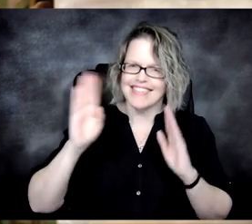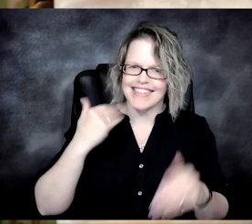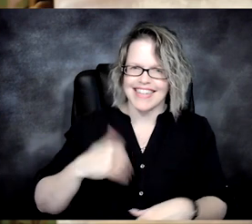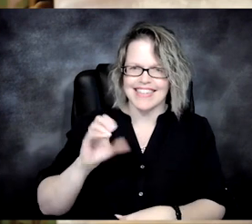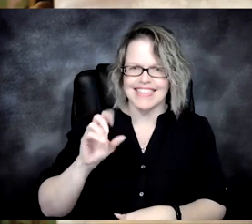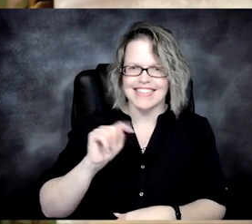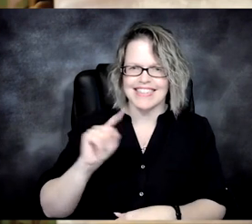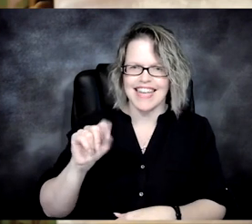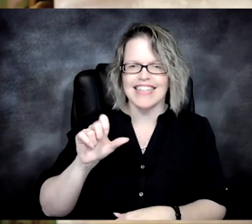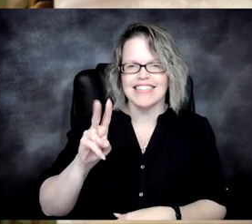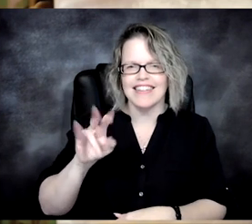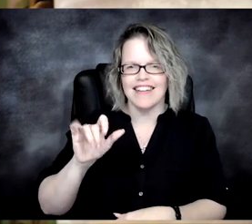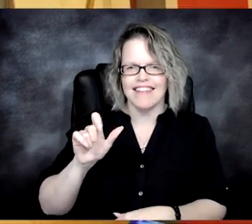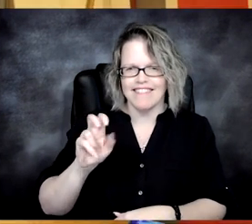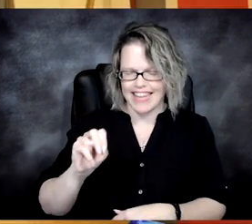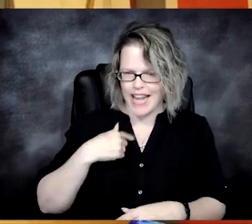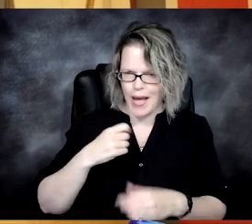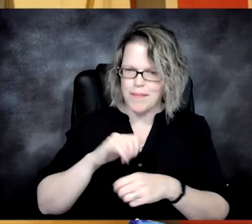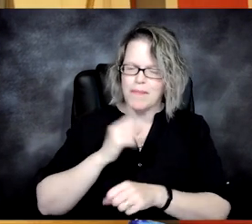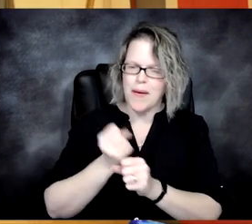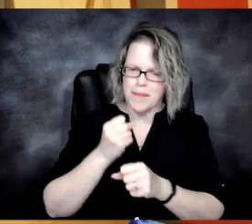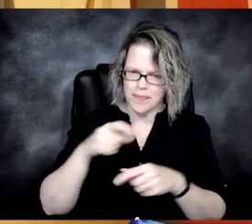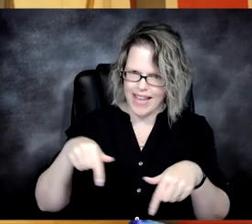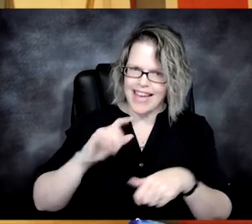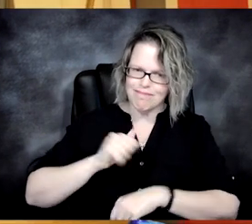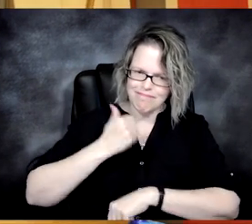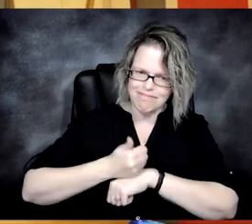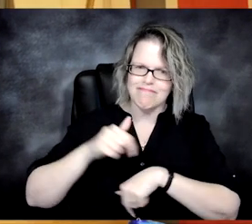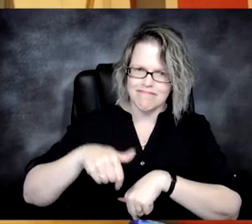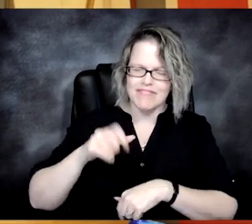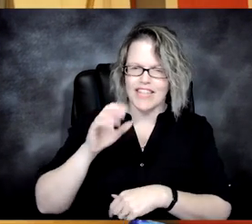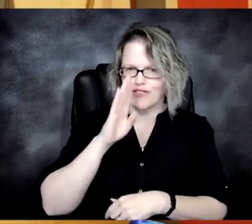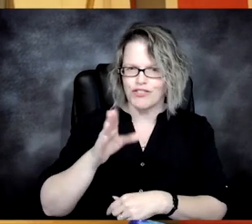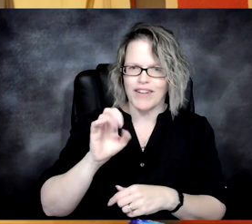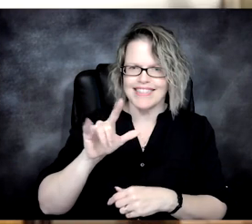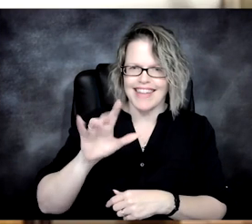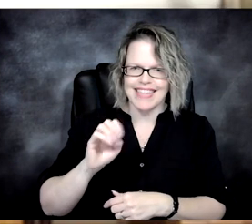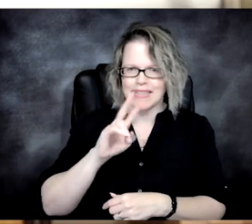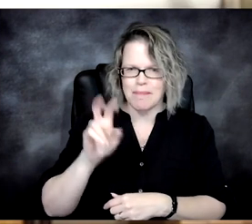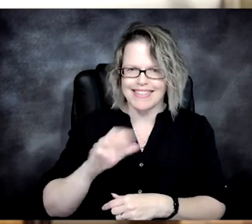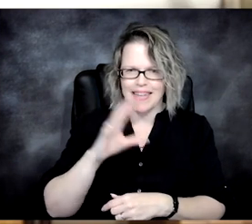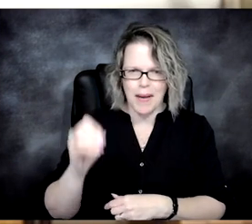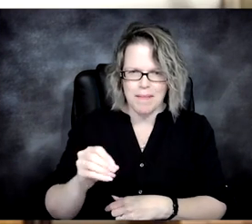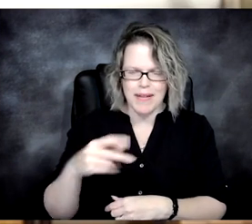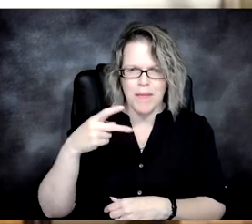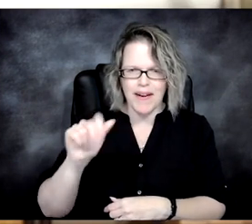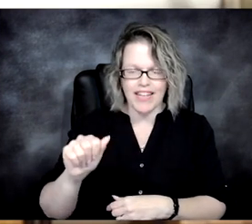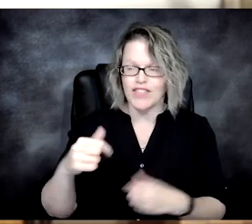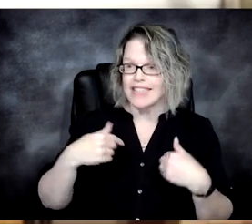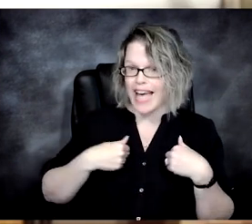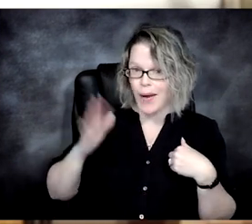Hi, I'm Scott Sullivan, and I'm the founder and owner of the Straight Slice Pizza Company in Port Angeles, Washington. I was 6 years